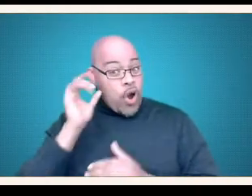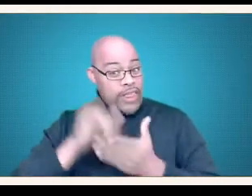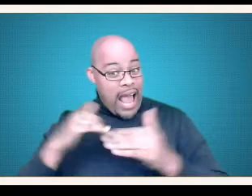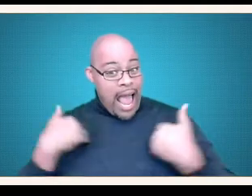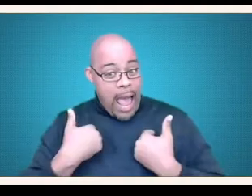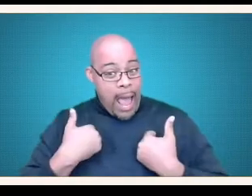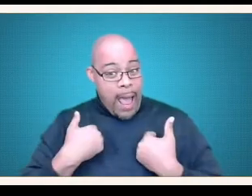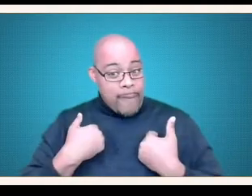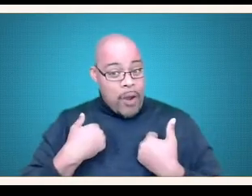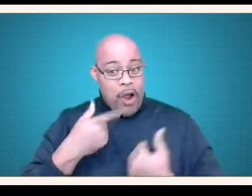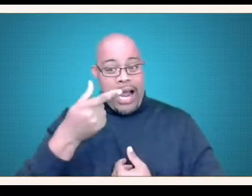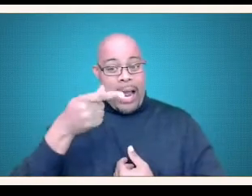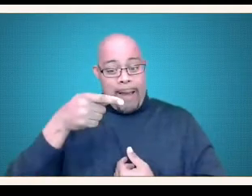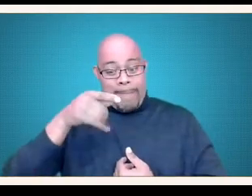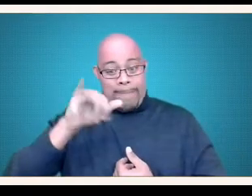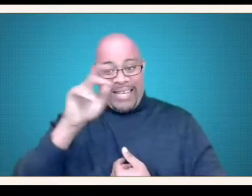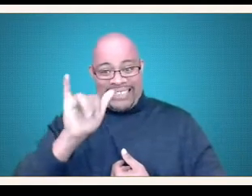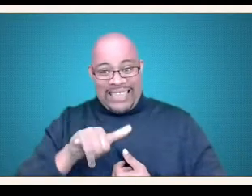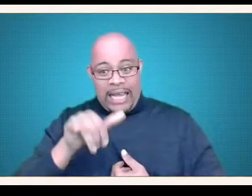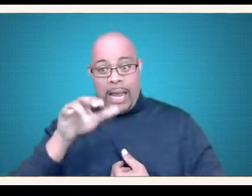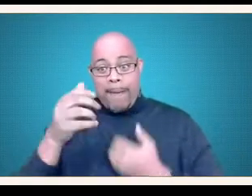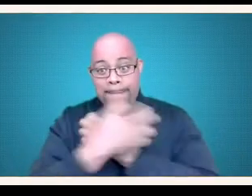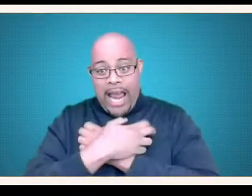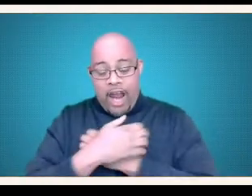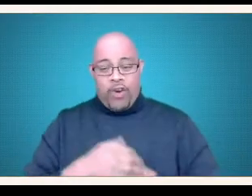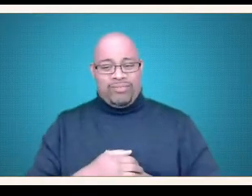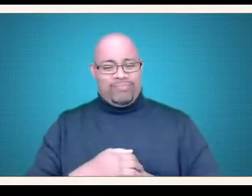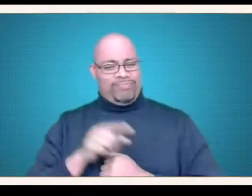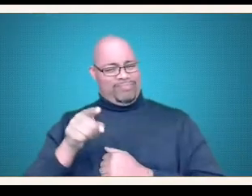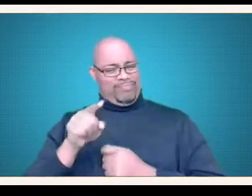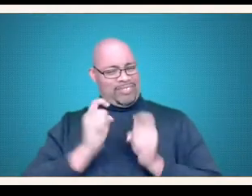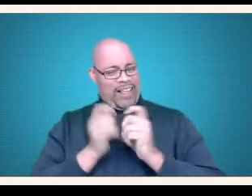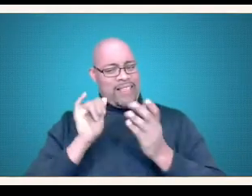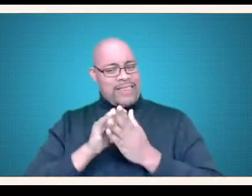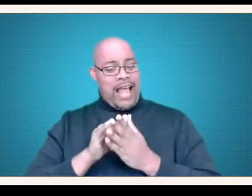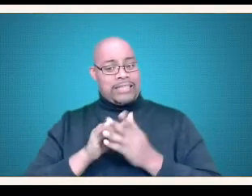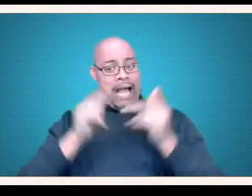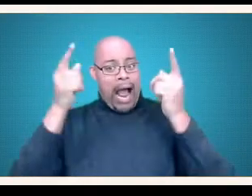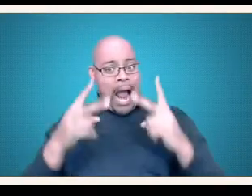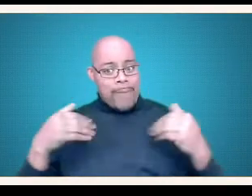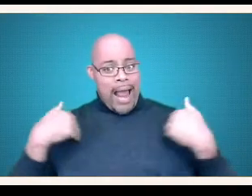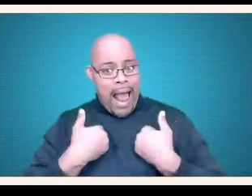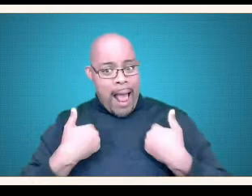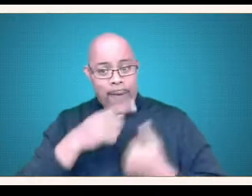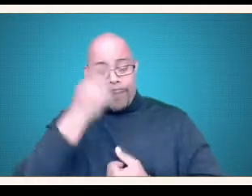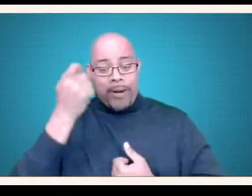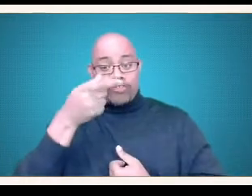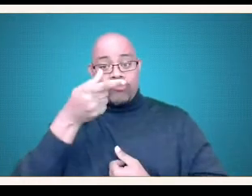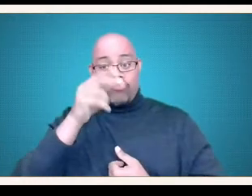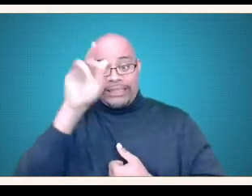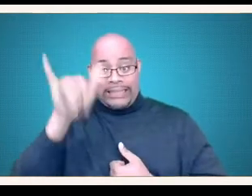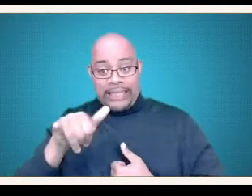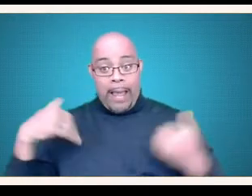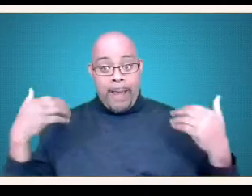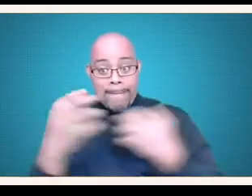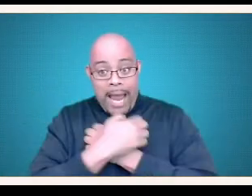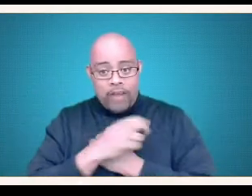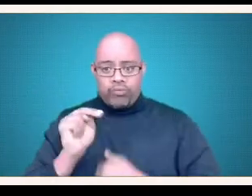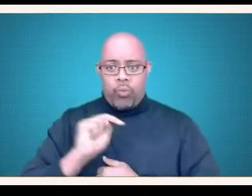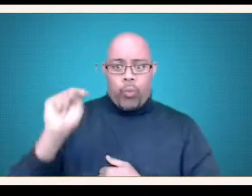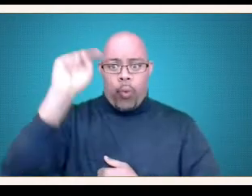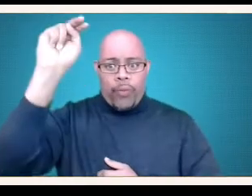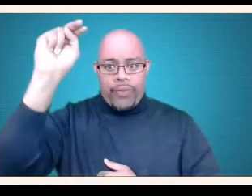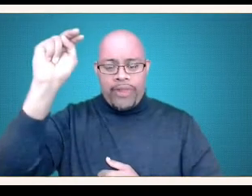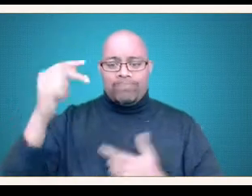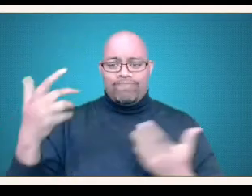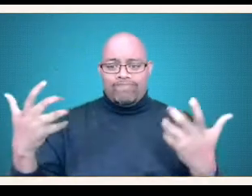In fact, have you ever heard of the Pizzly bear or the growler bear? These sort of hybrid species are happening because grizzly bears are making their